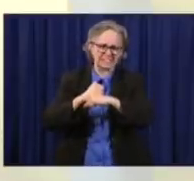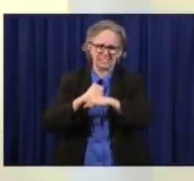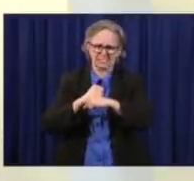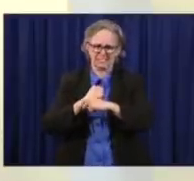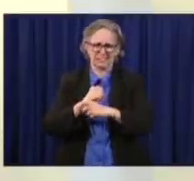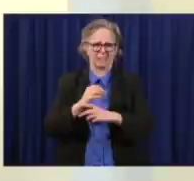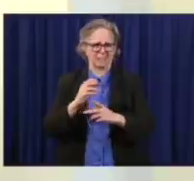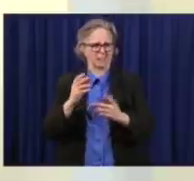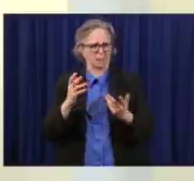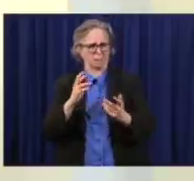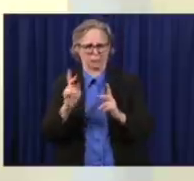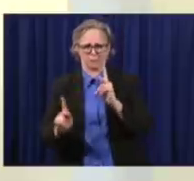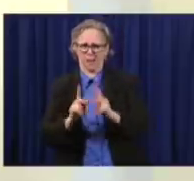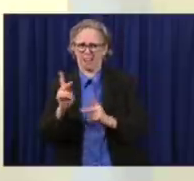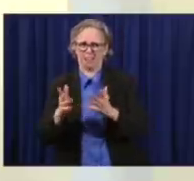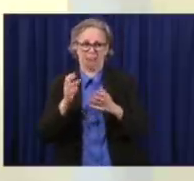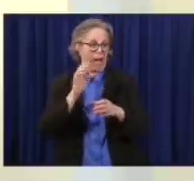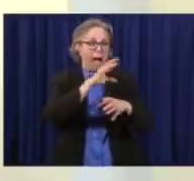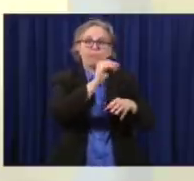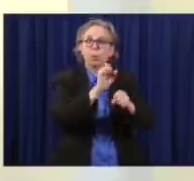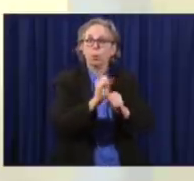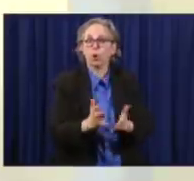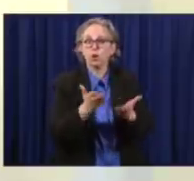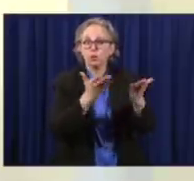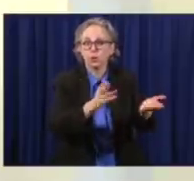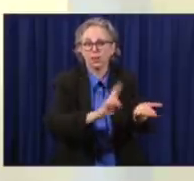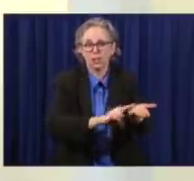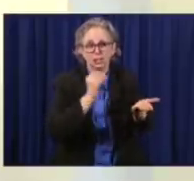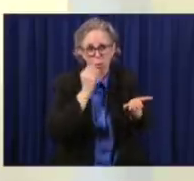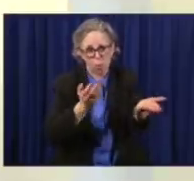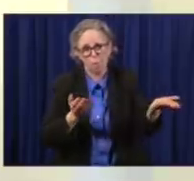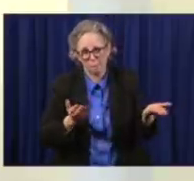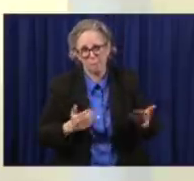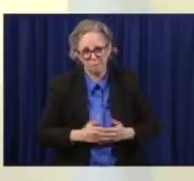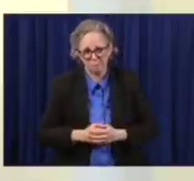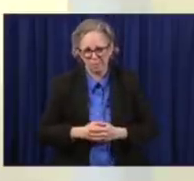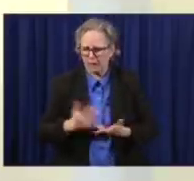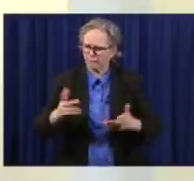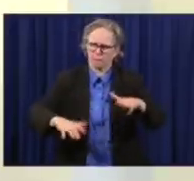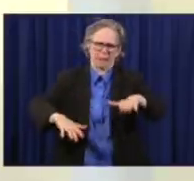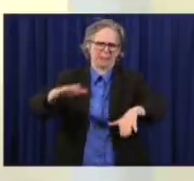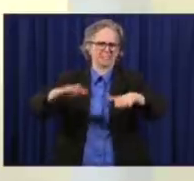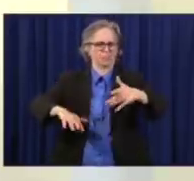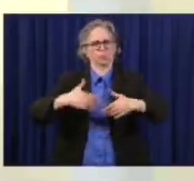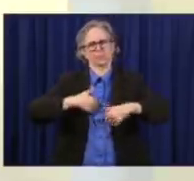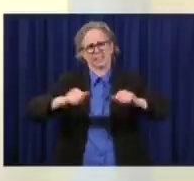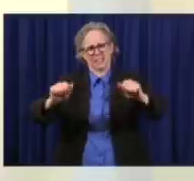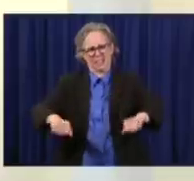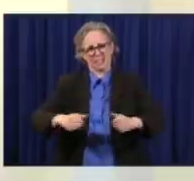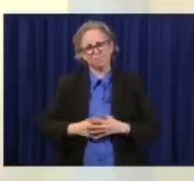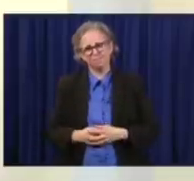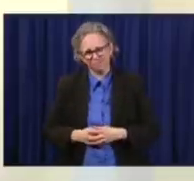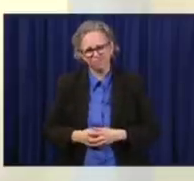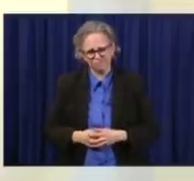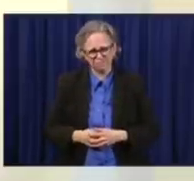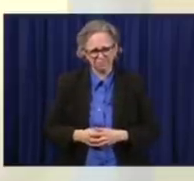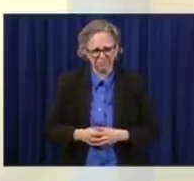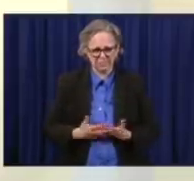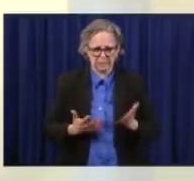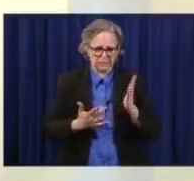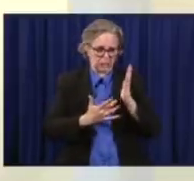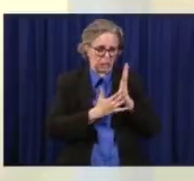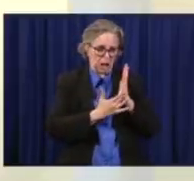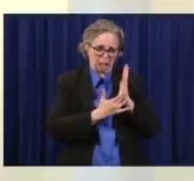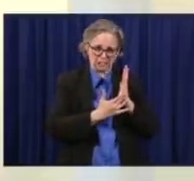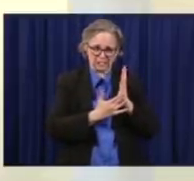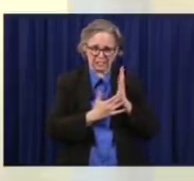workers there. And we're all bridging that gap as best we can with technology, with coming to windows, with the